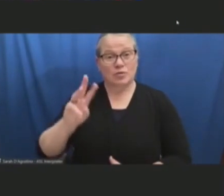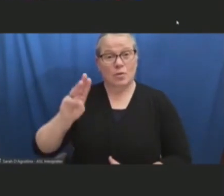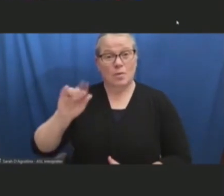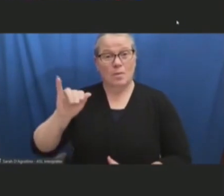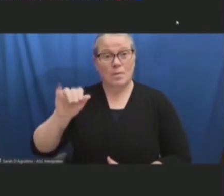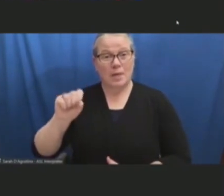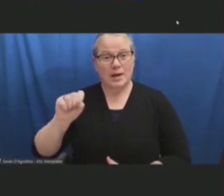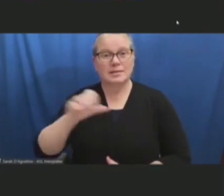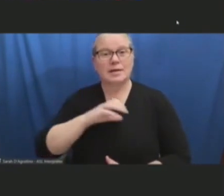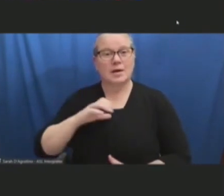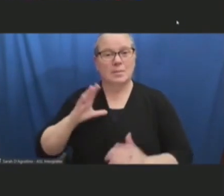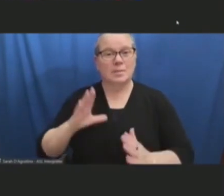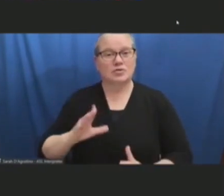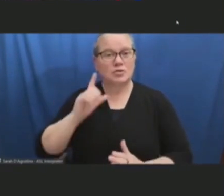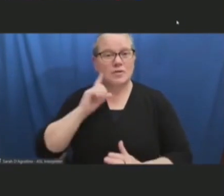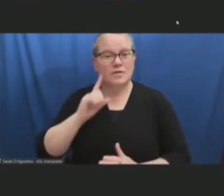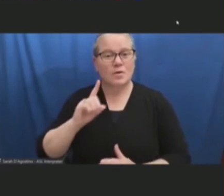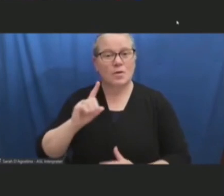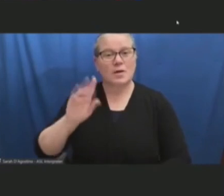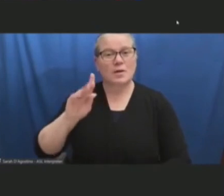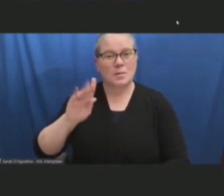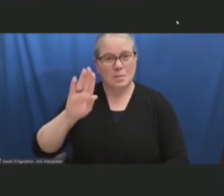the Connecticut Insurance Department.